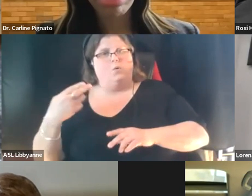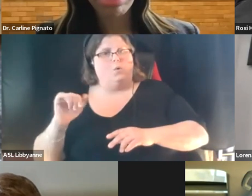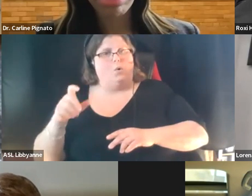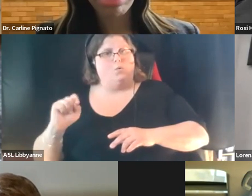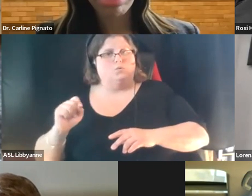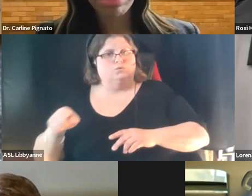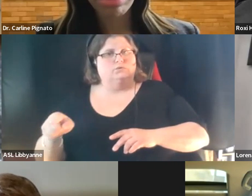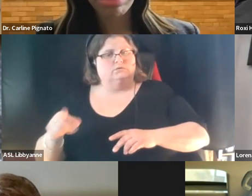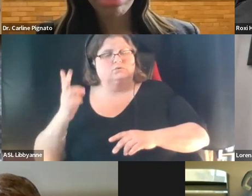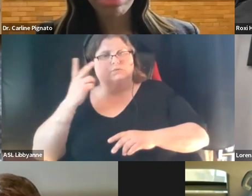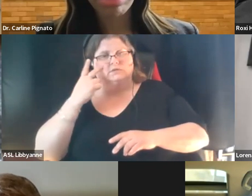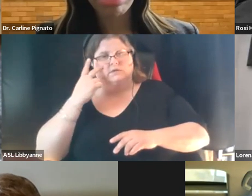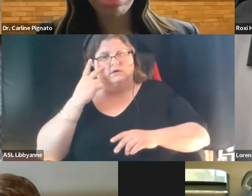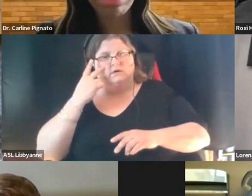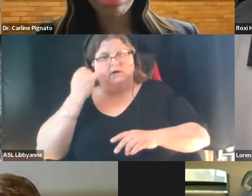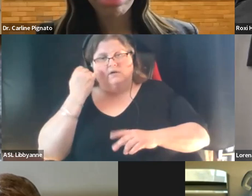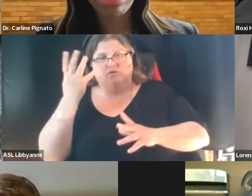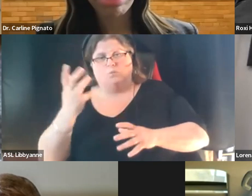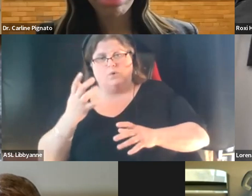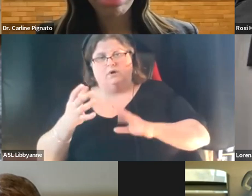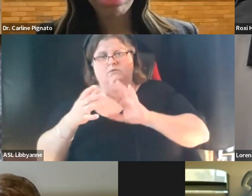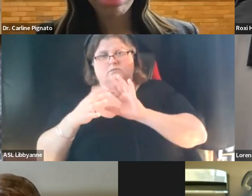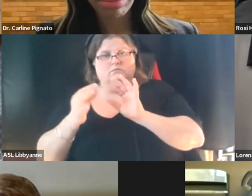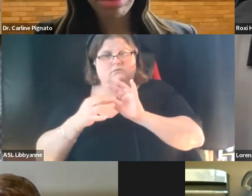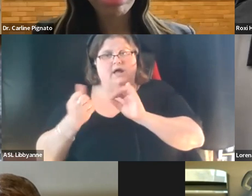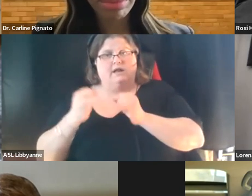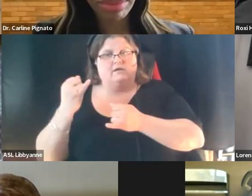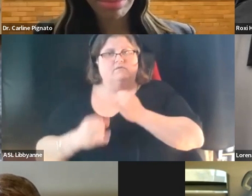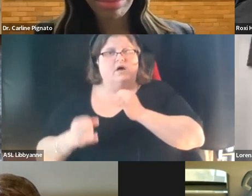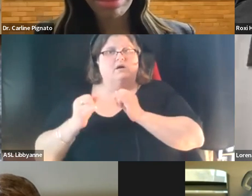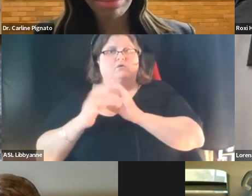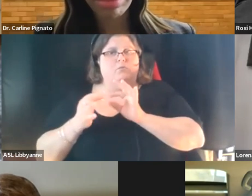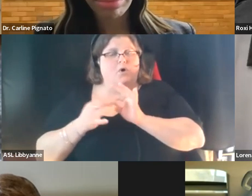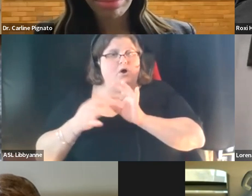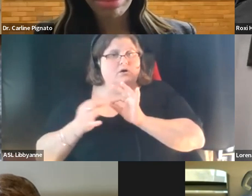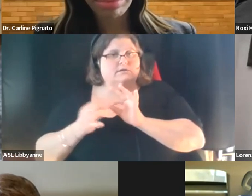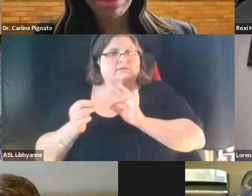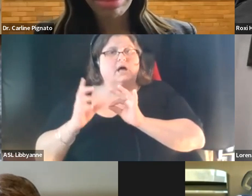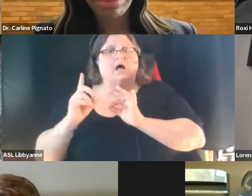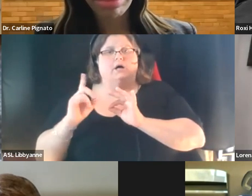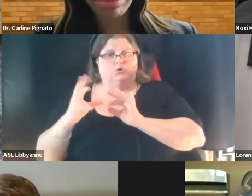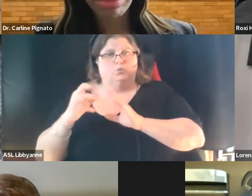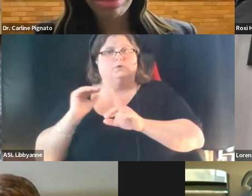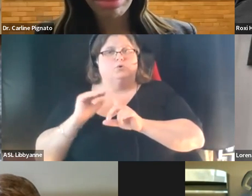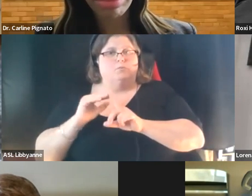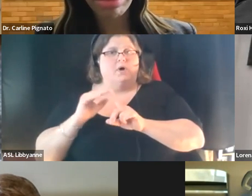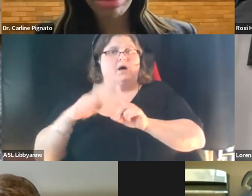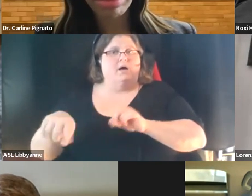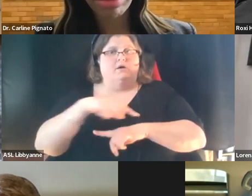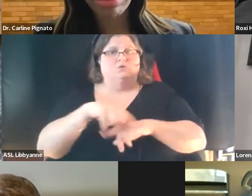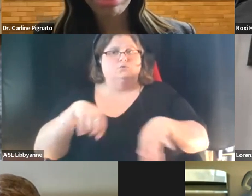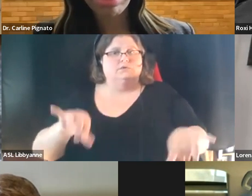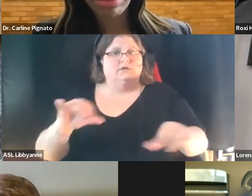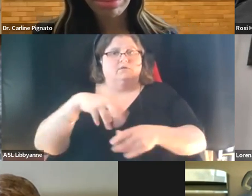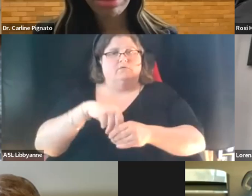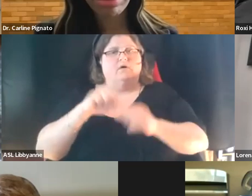see if you wanted to say any final remarks. I do want to remind folks that there's still many ways to participate.